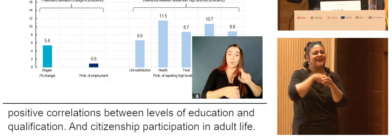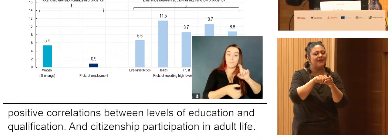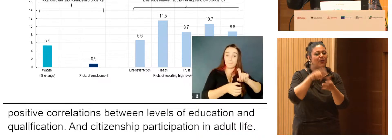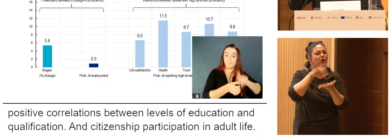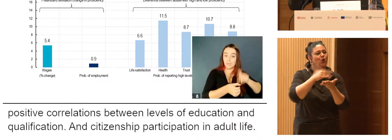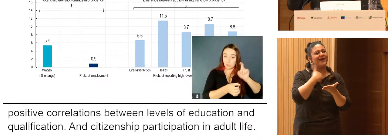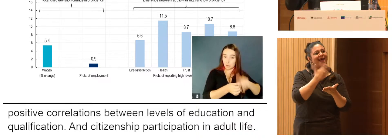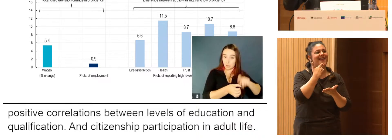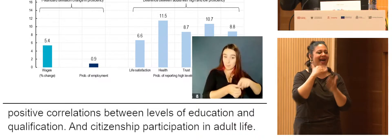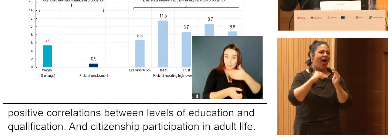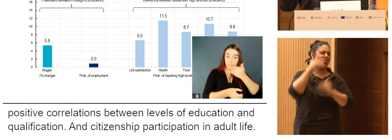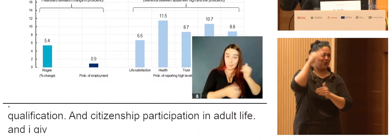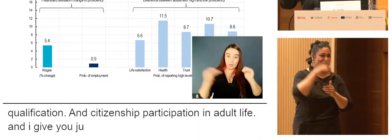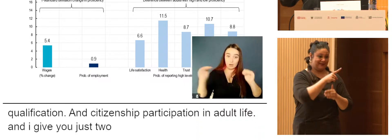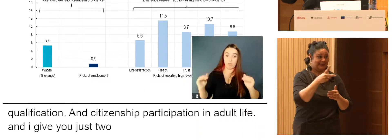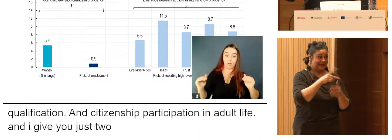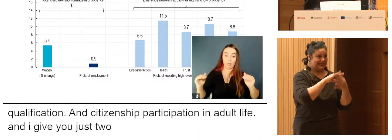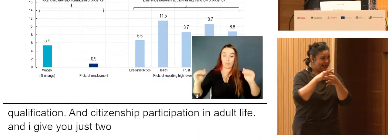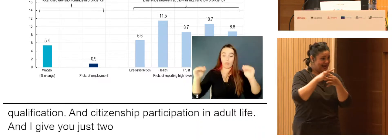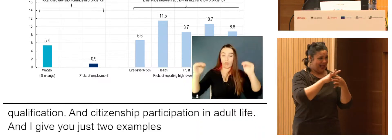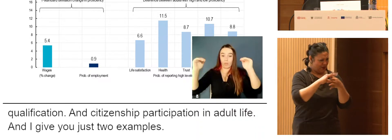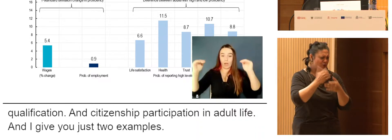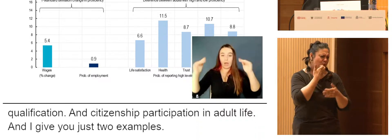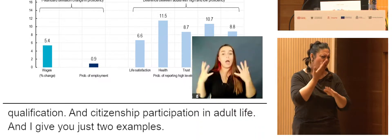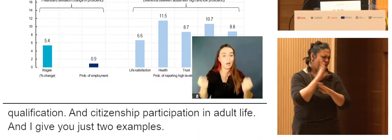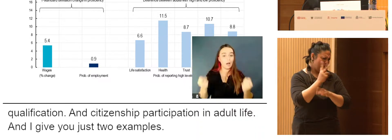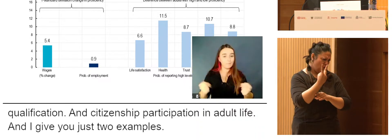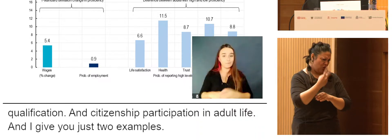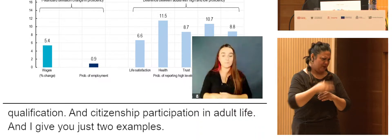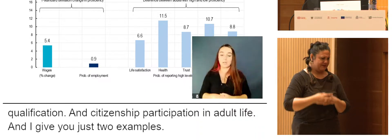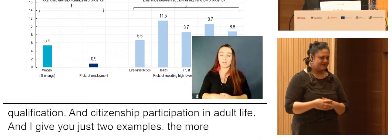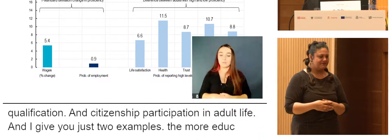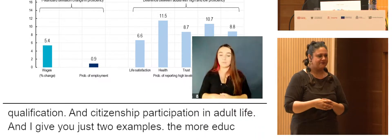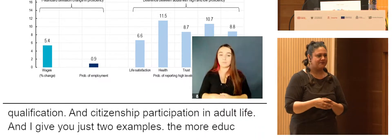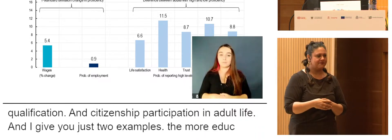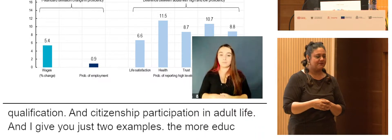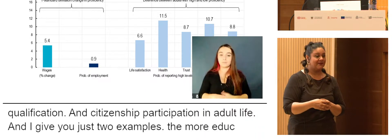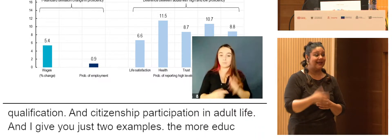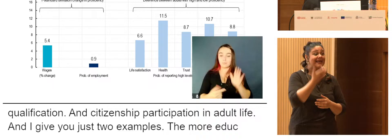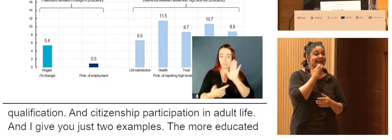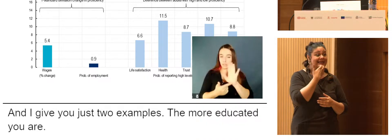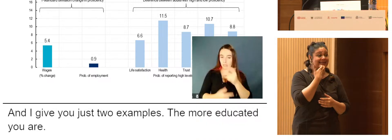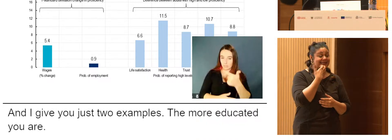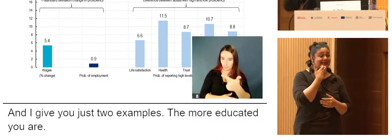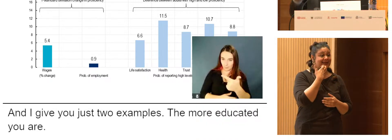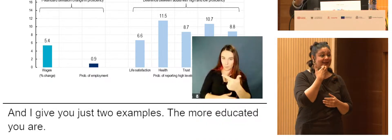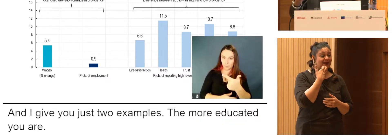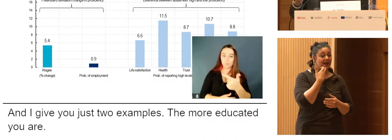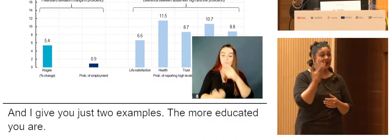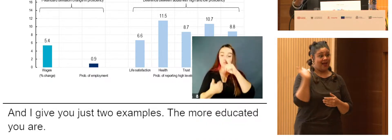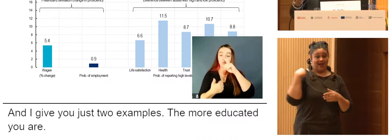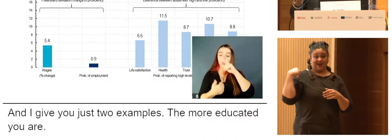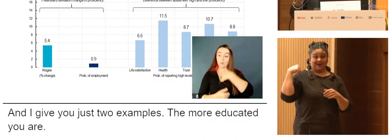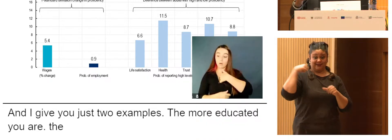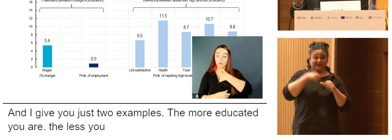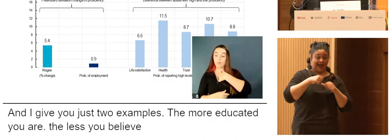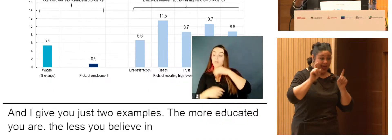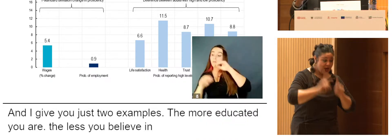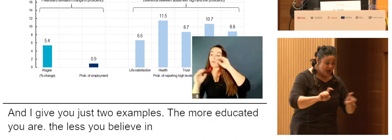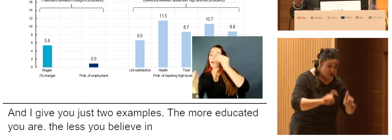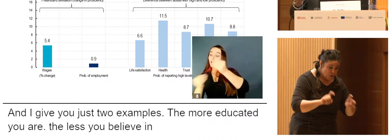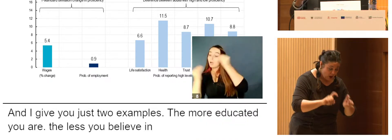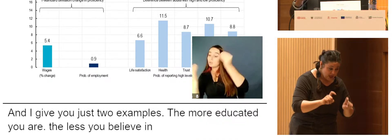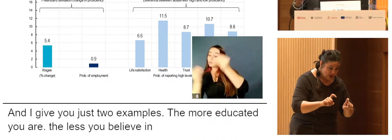I give you just two examples. The more educated you are, the less you believe in conspiracy